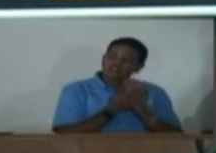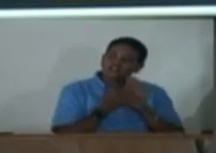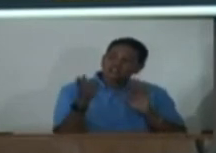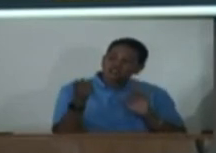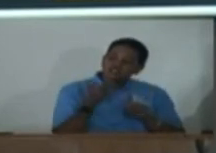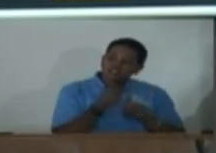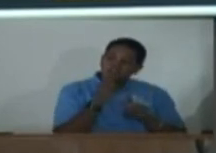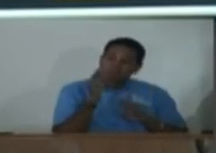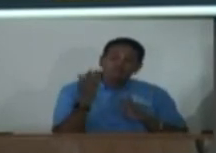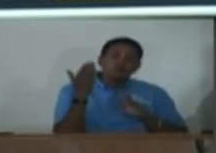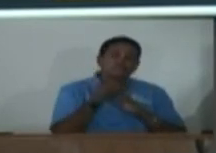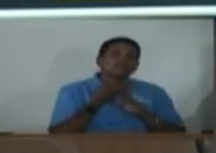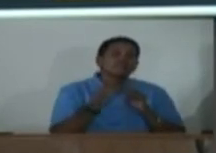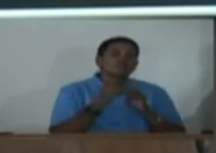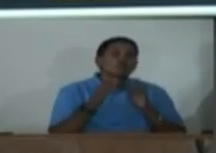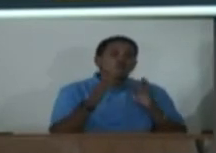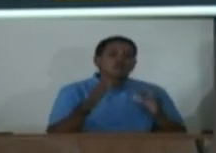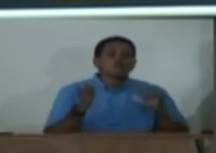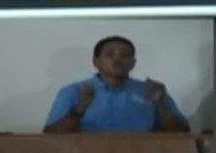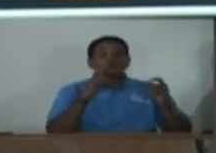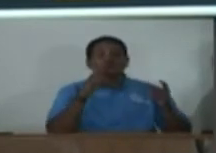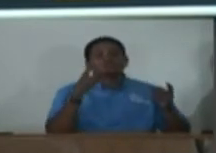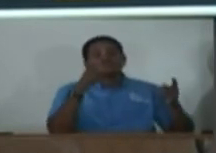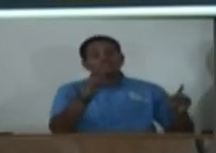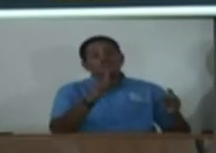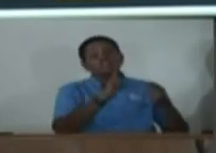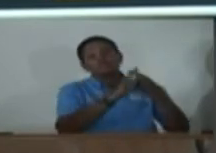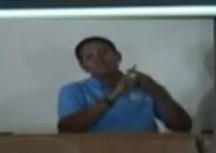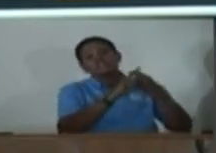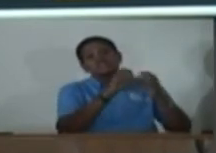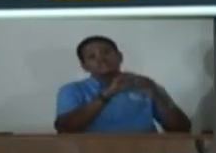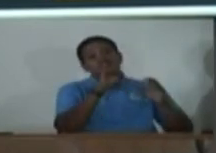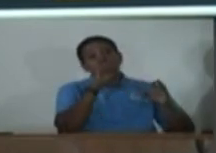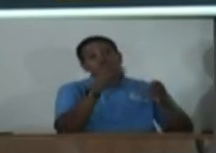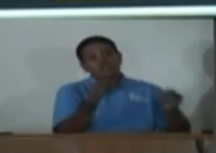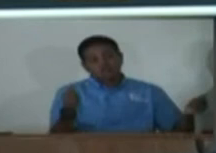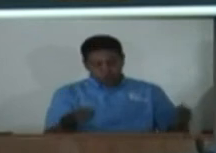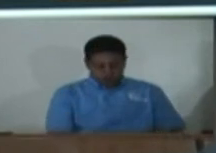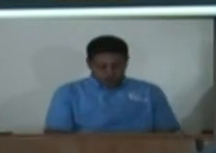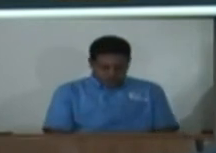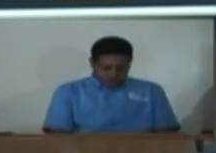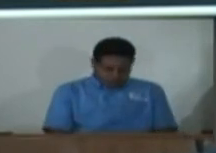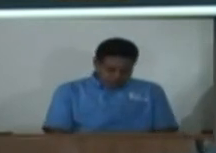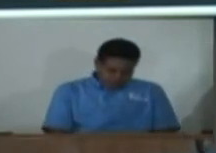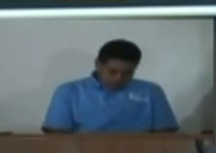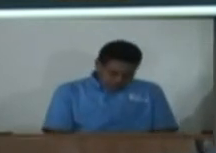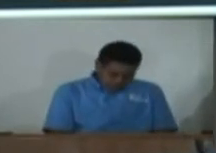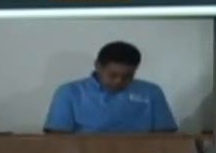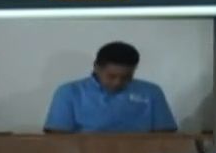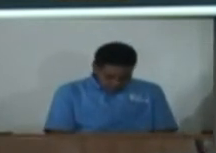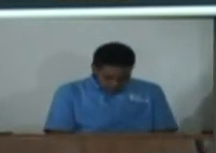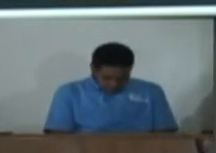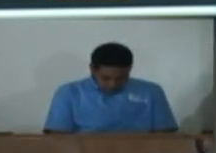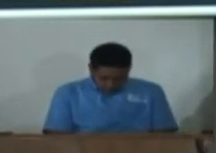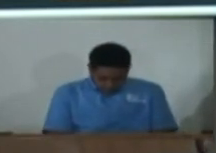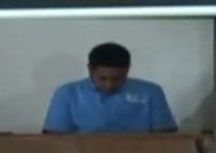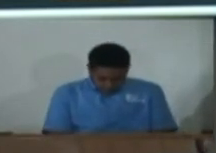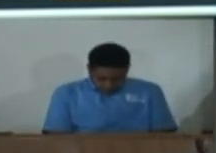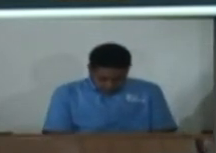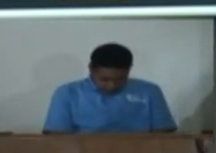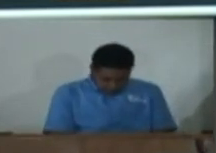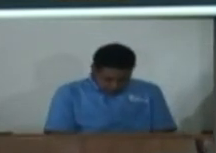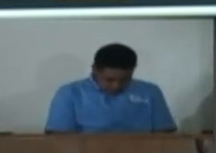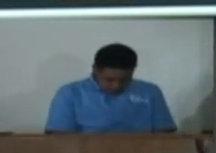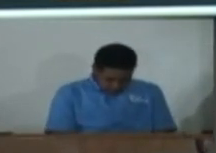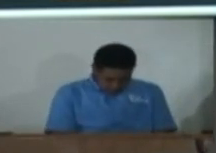to intervene in a matter which resulted positively in a resolution. But many employers have interpreted it to